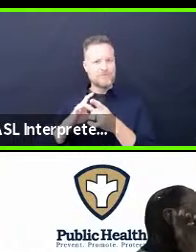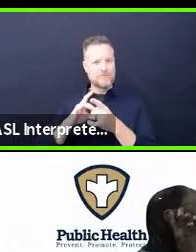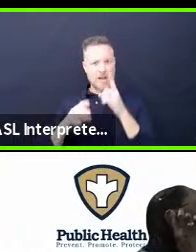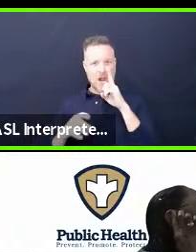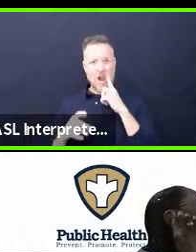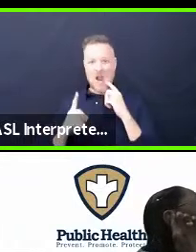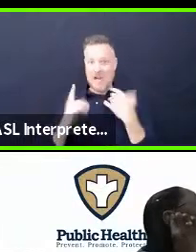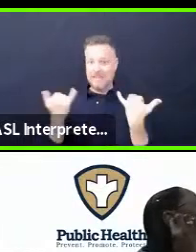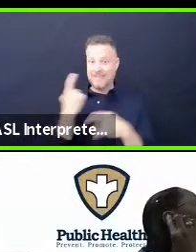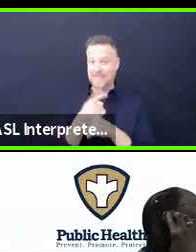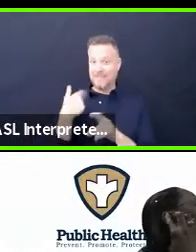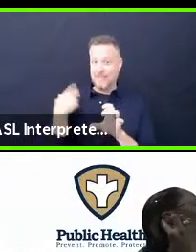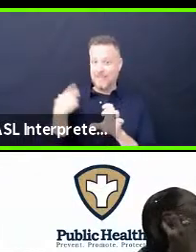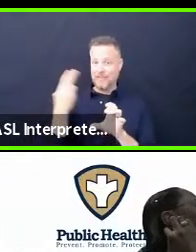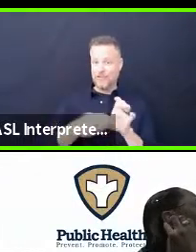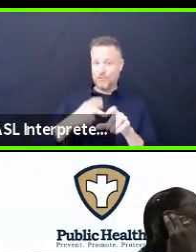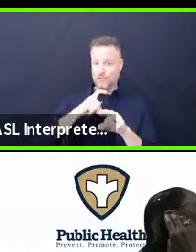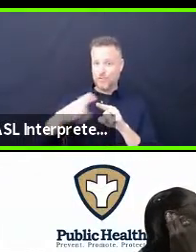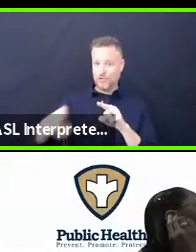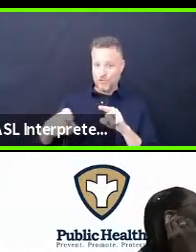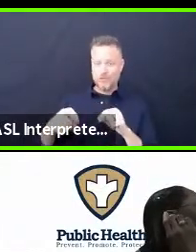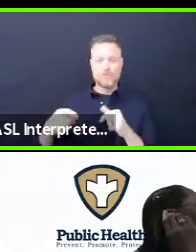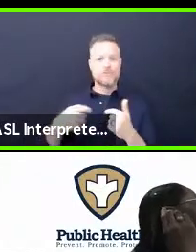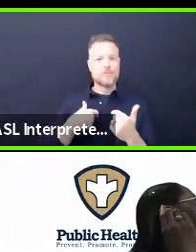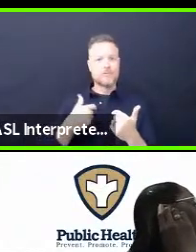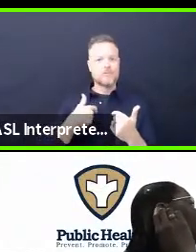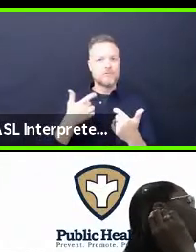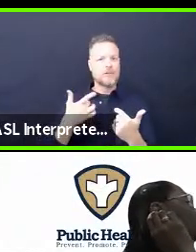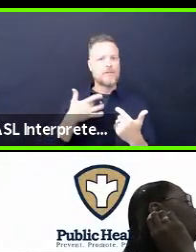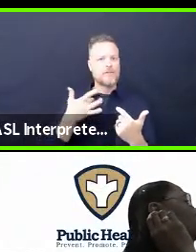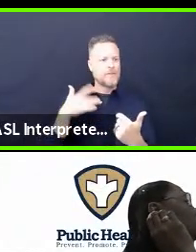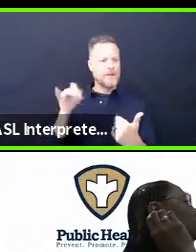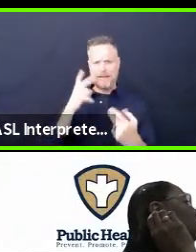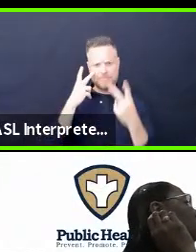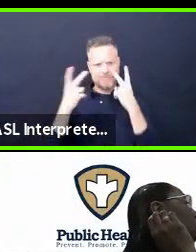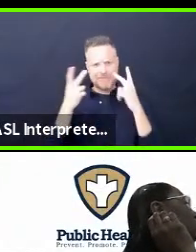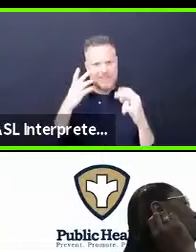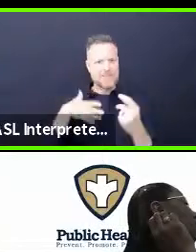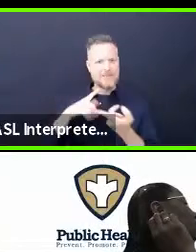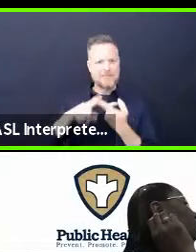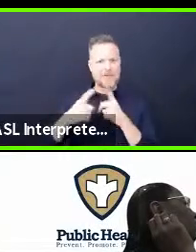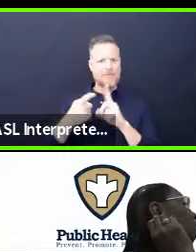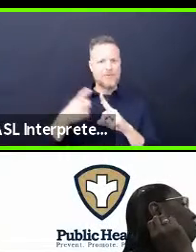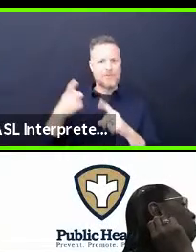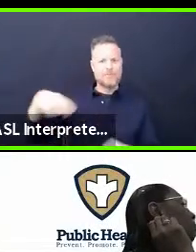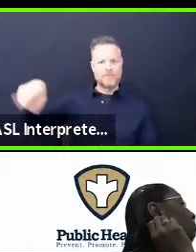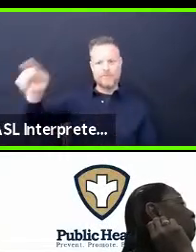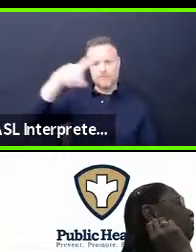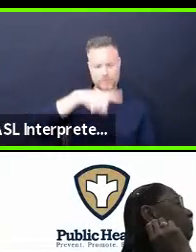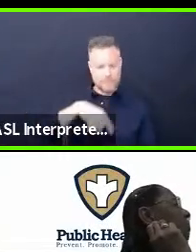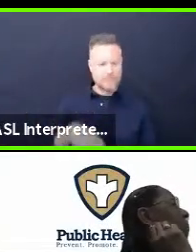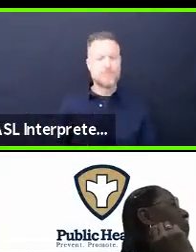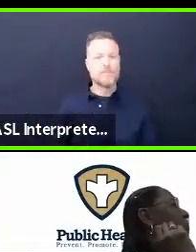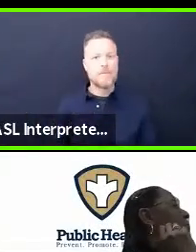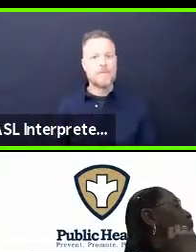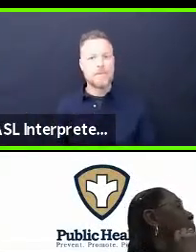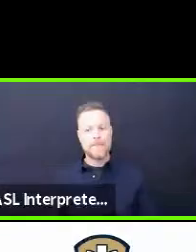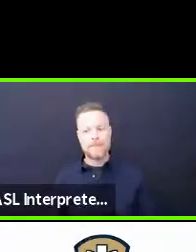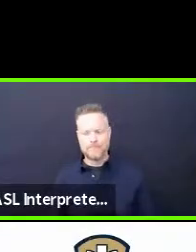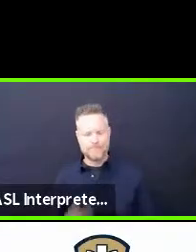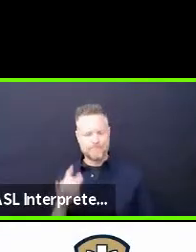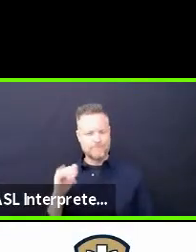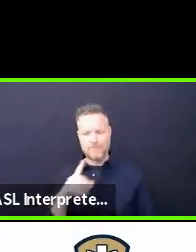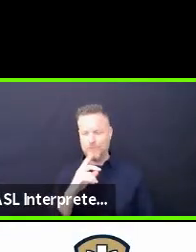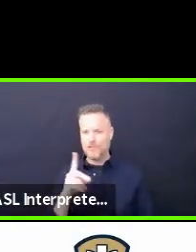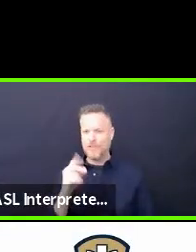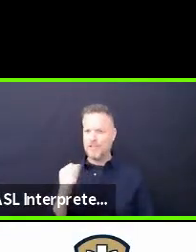on the call today, I did feel like I was seeing a lot of friends. So I think, you know, that does a lot to move